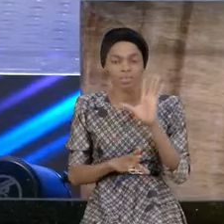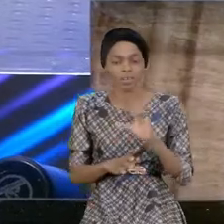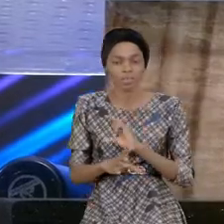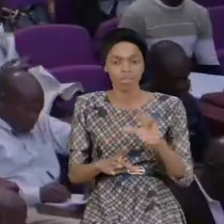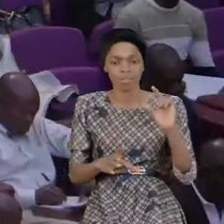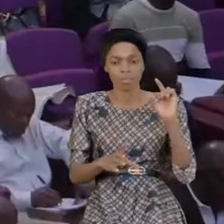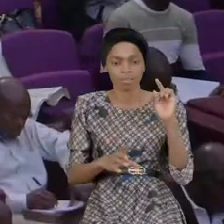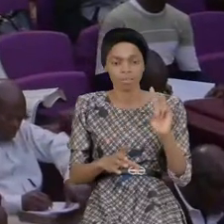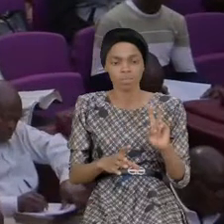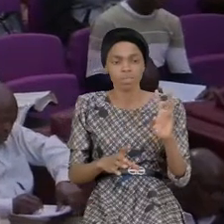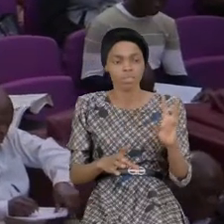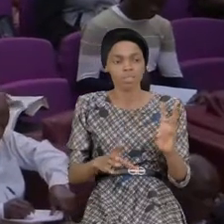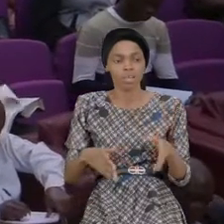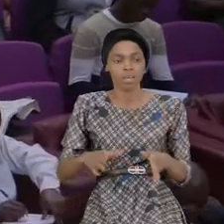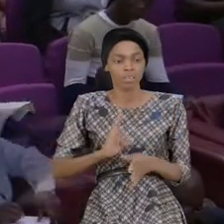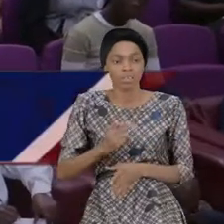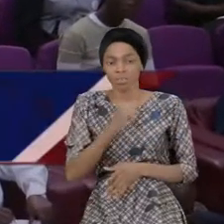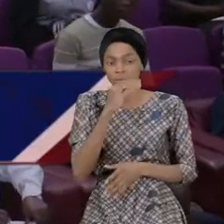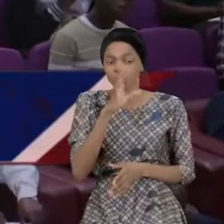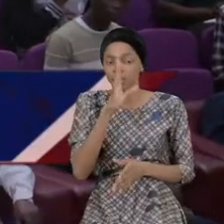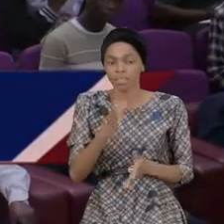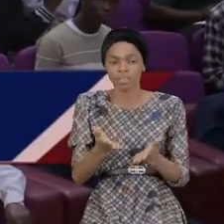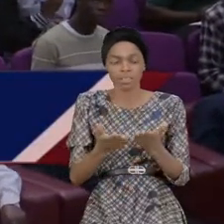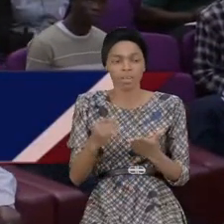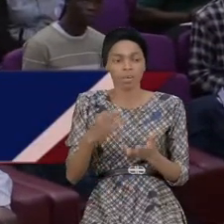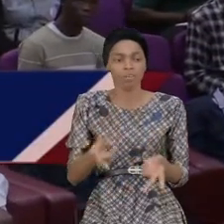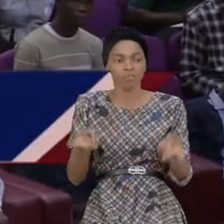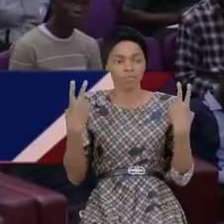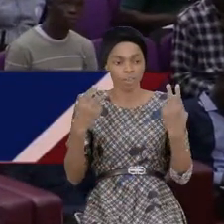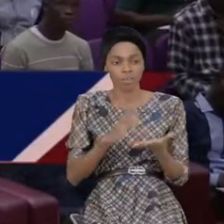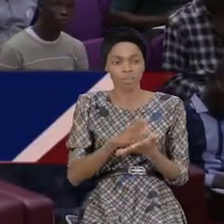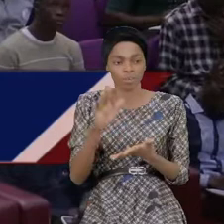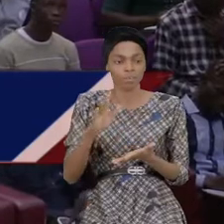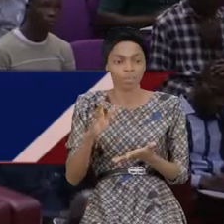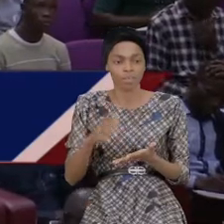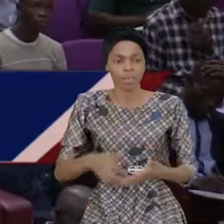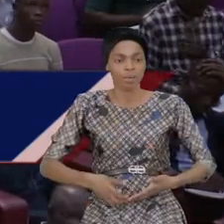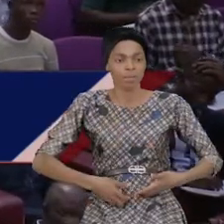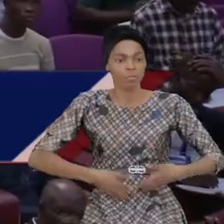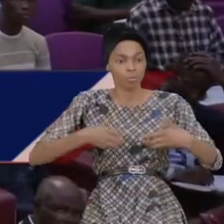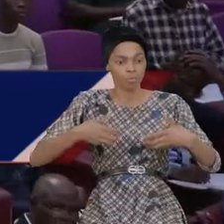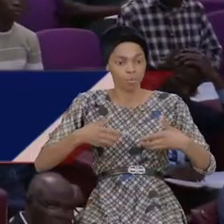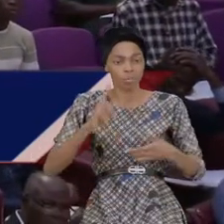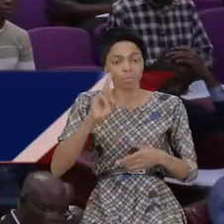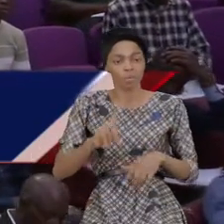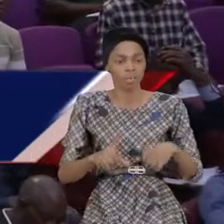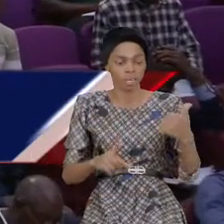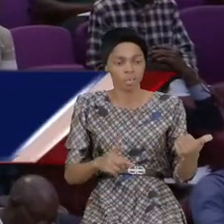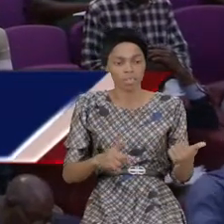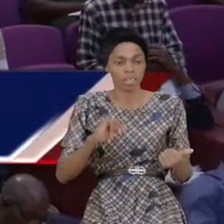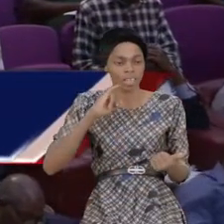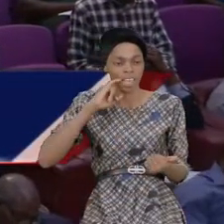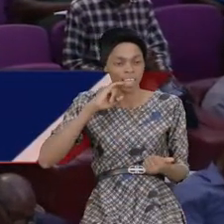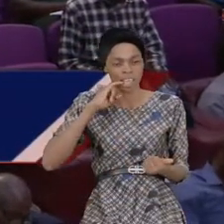us not be desirous of vain glory, provoking one another,